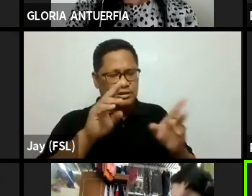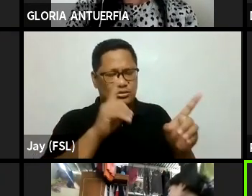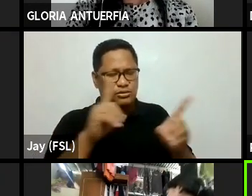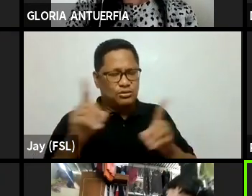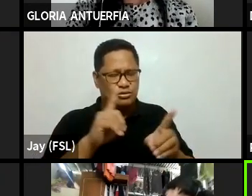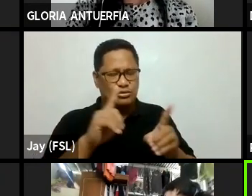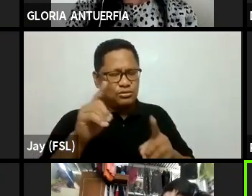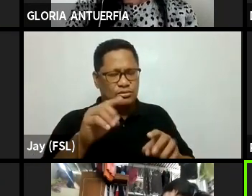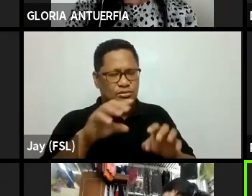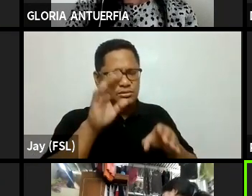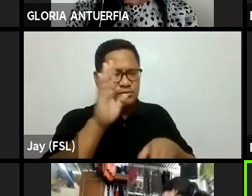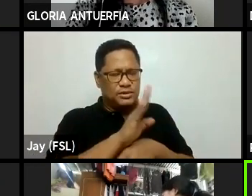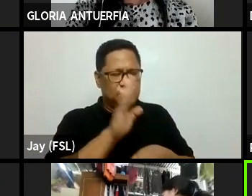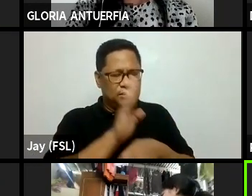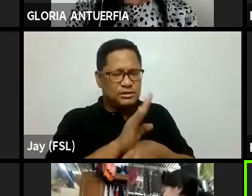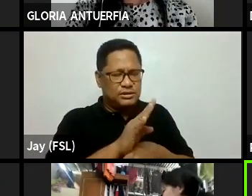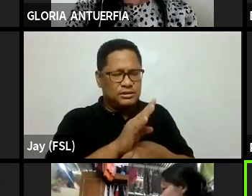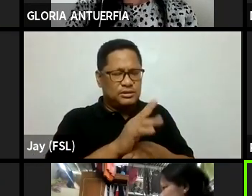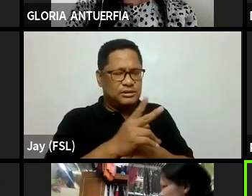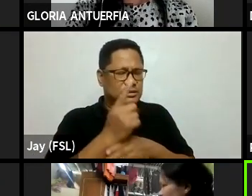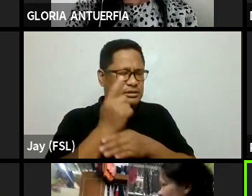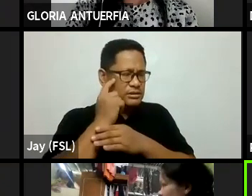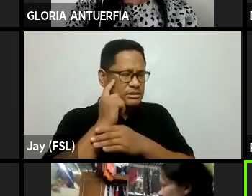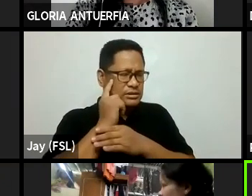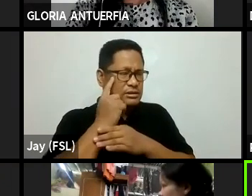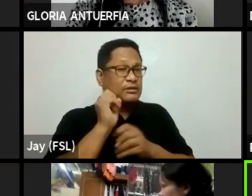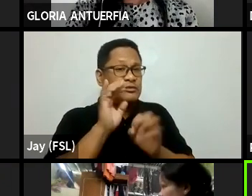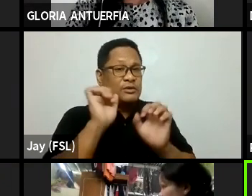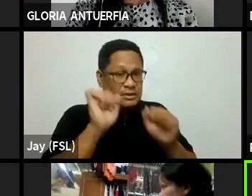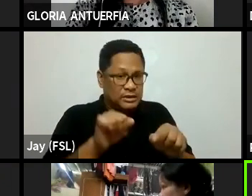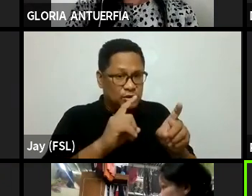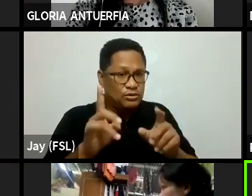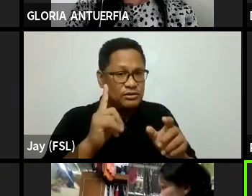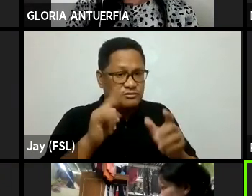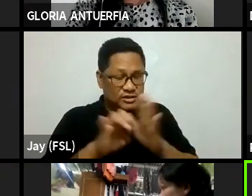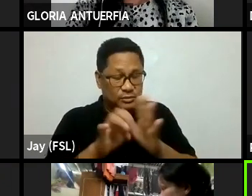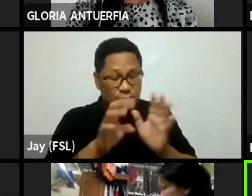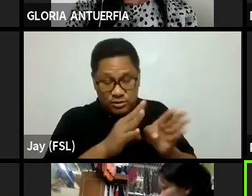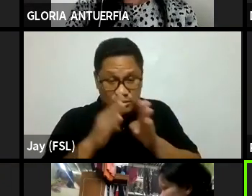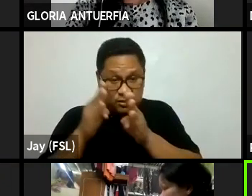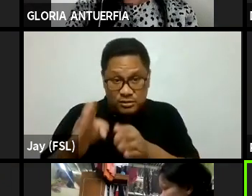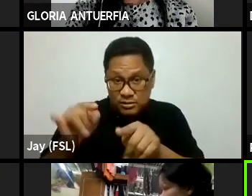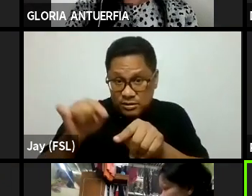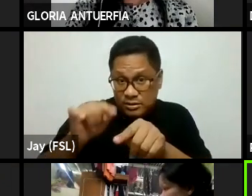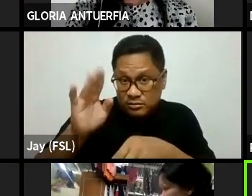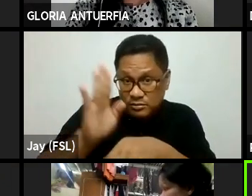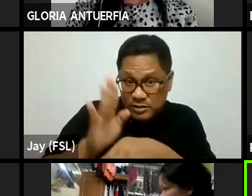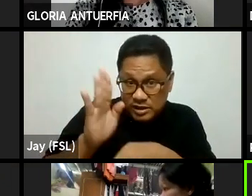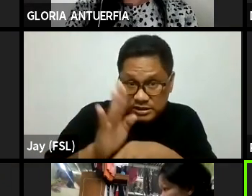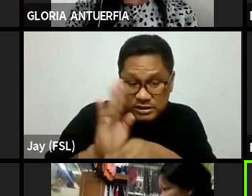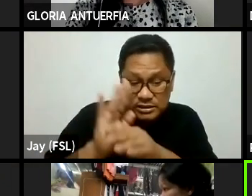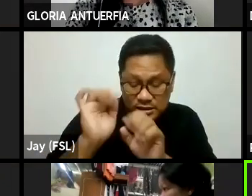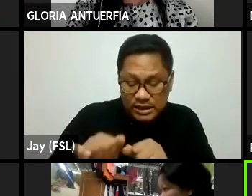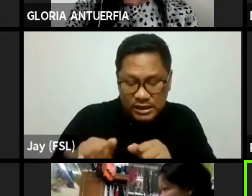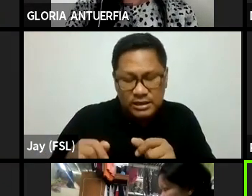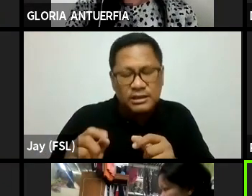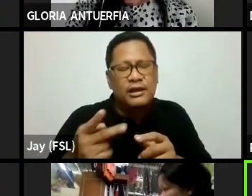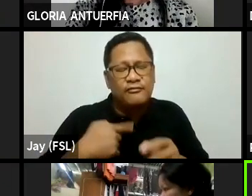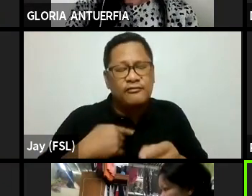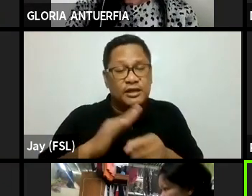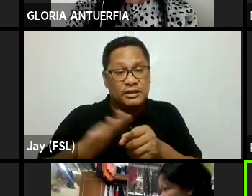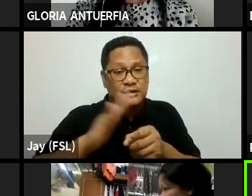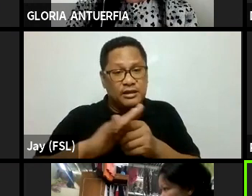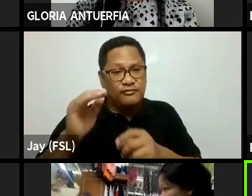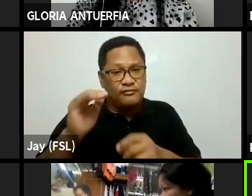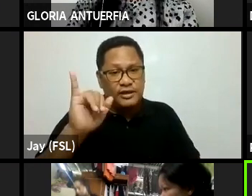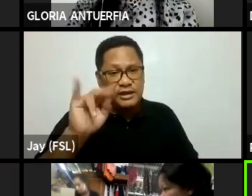job kung kaya na ng business. And if your business can generate enough income, may surplus